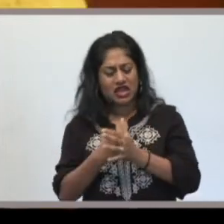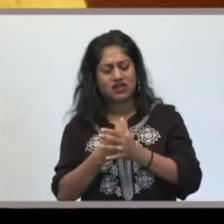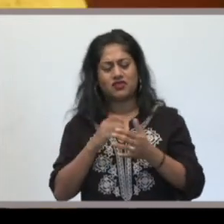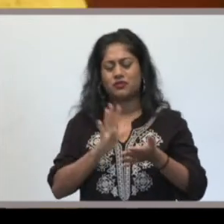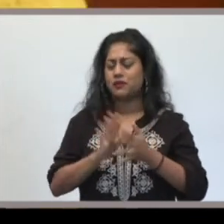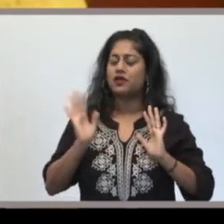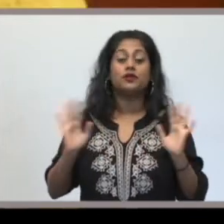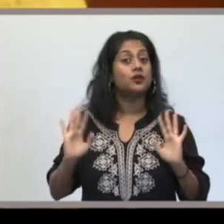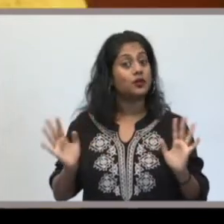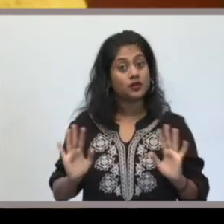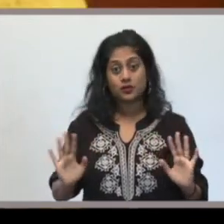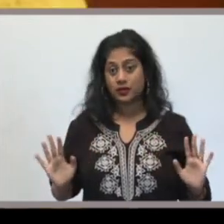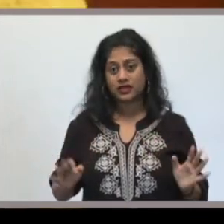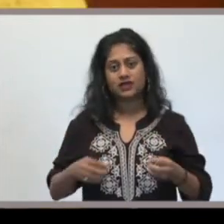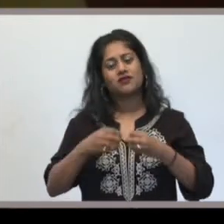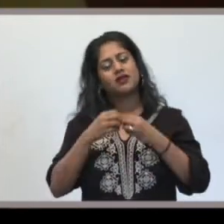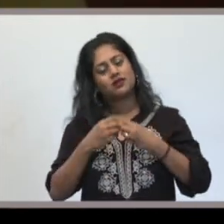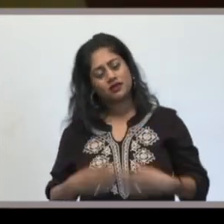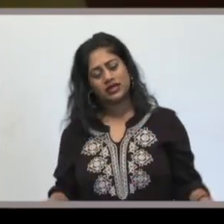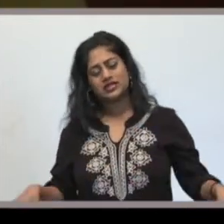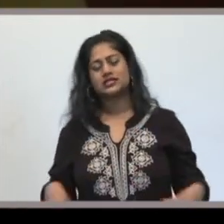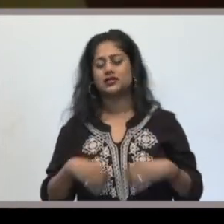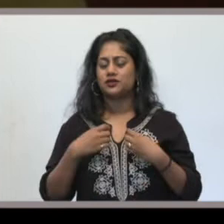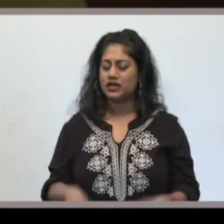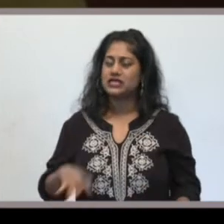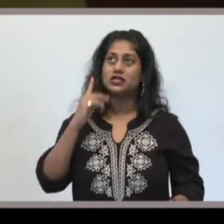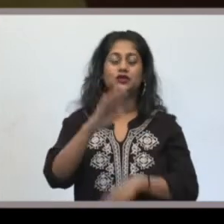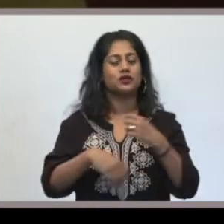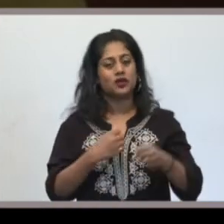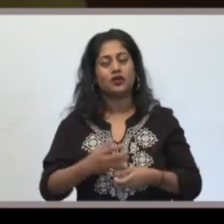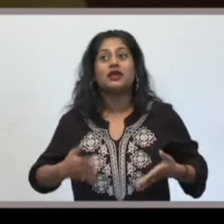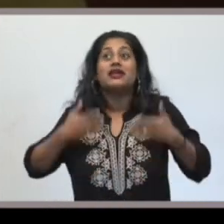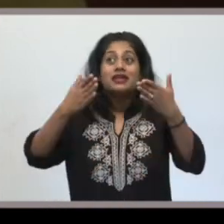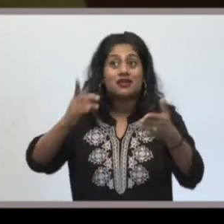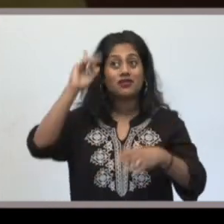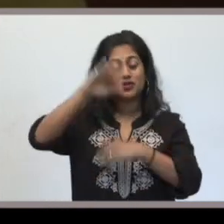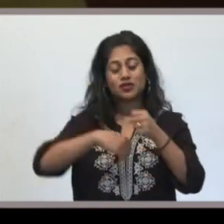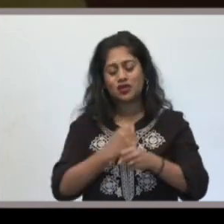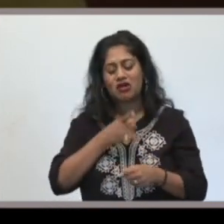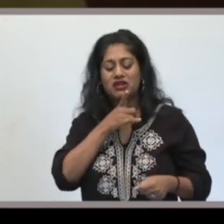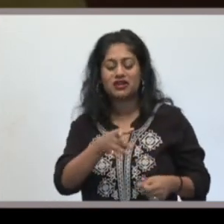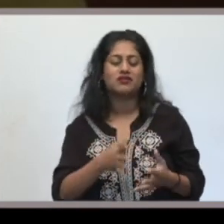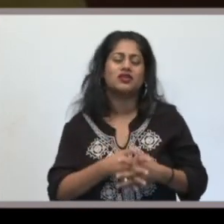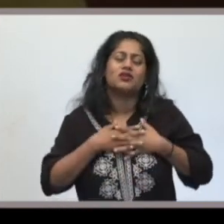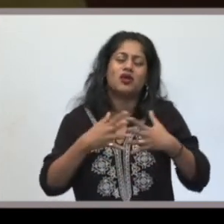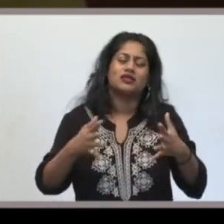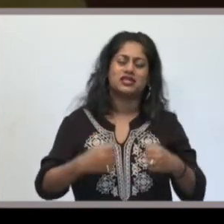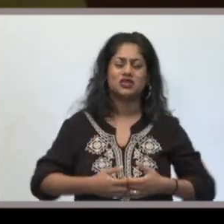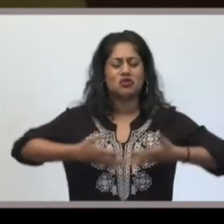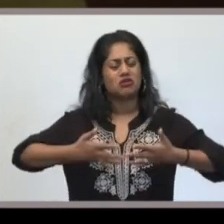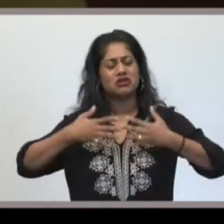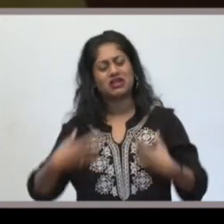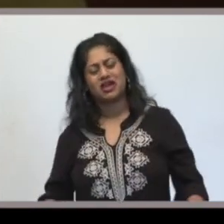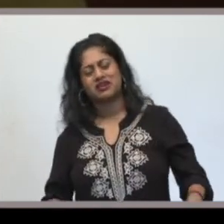to God. What does that mean? Let's look at Romans 12:19. Romans 12:19 says, dear friends,